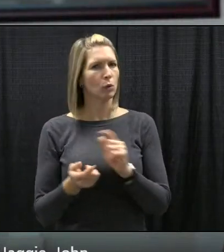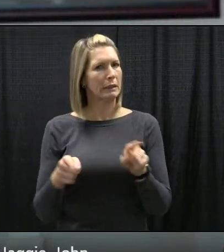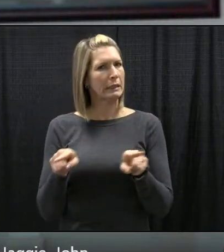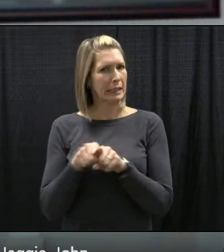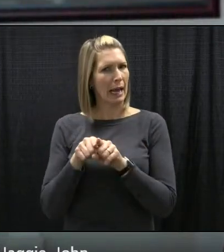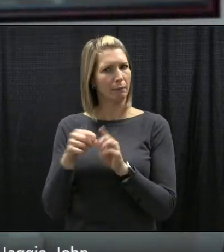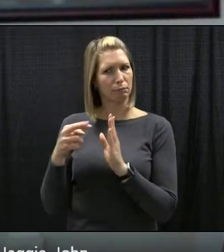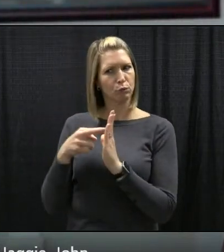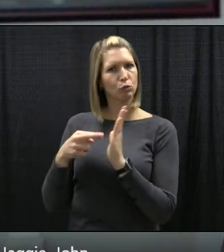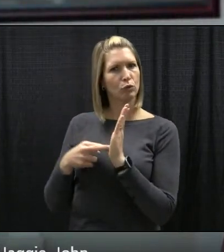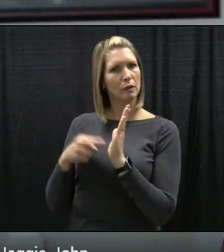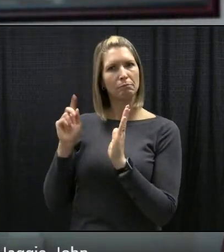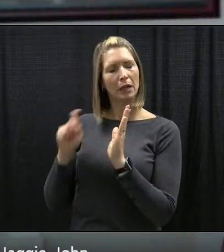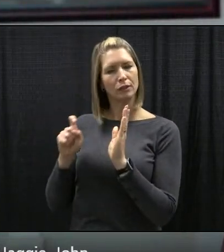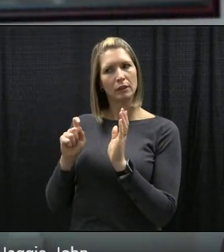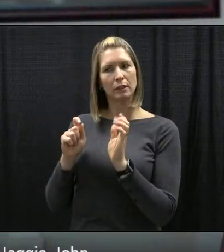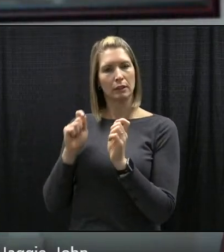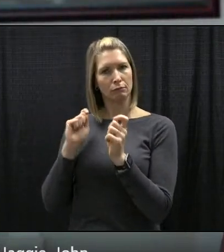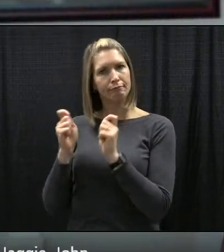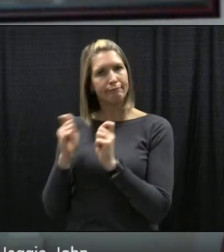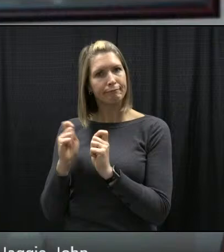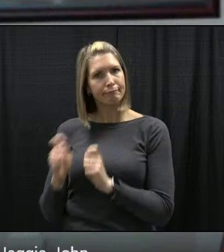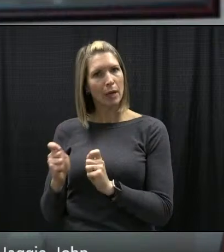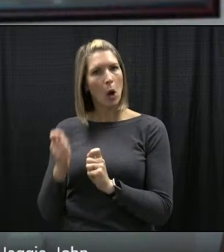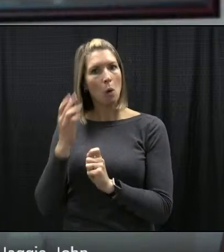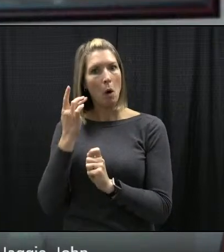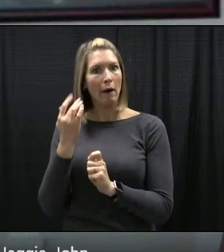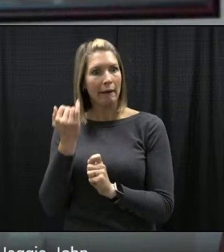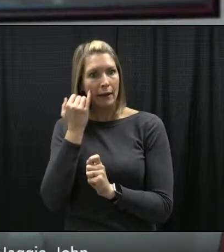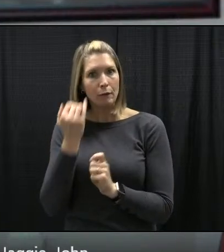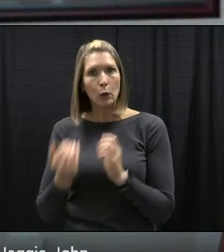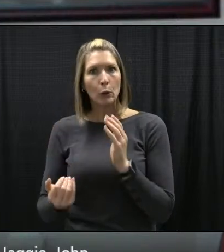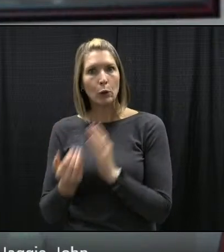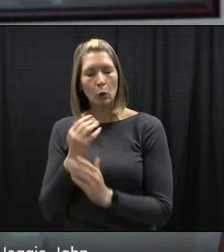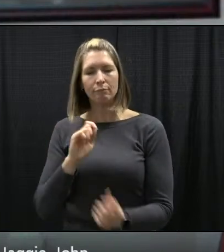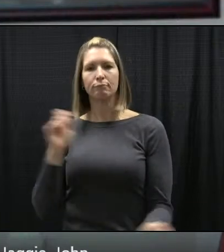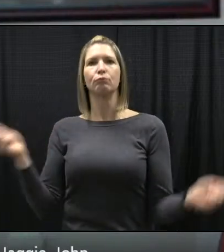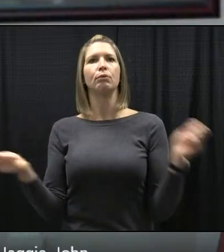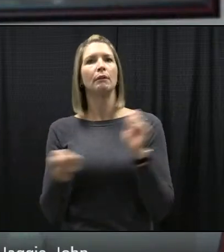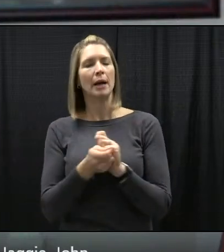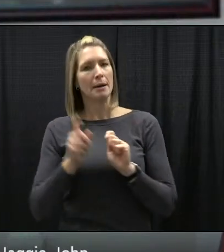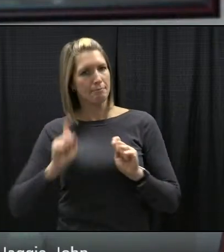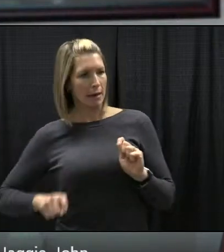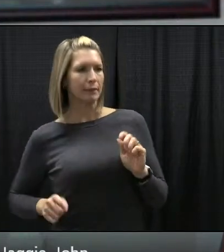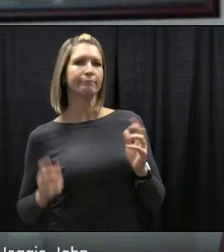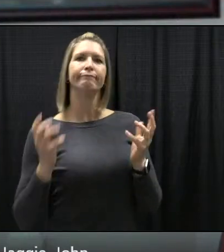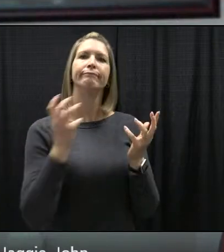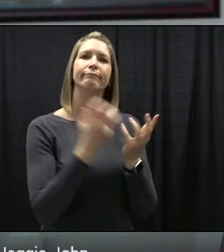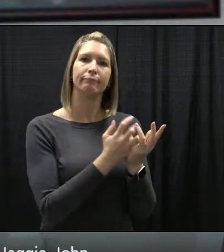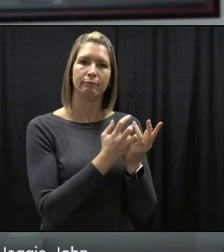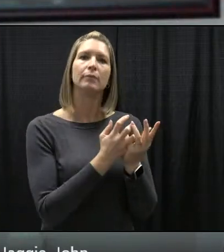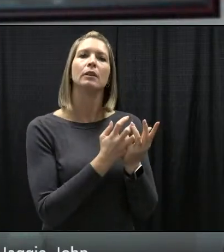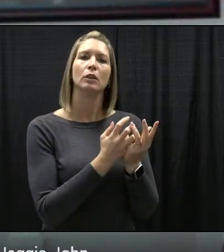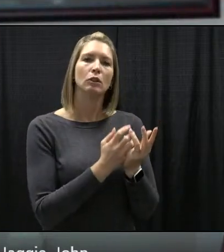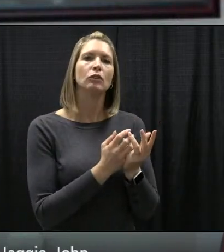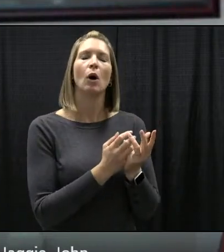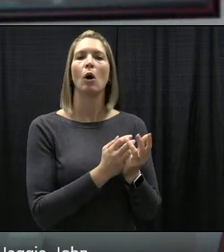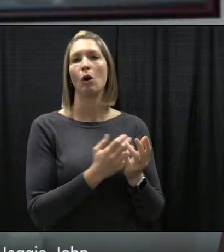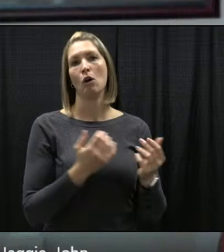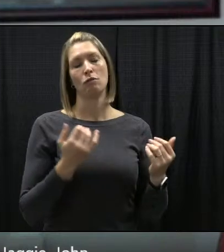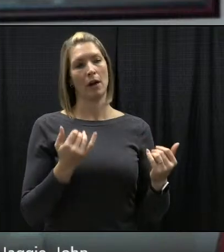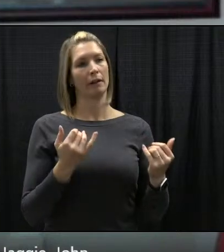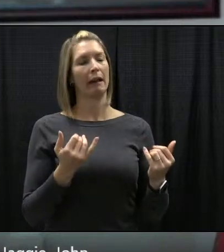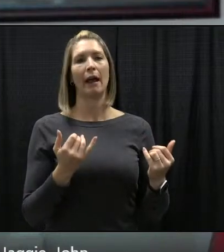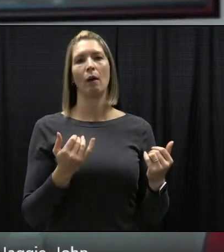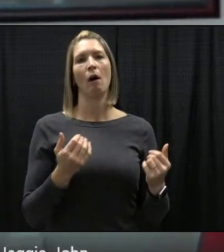good figures, both in terms of low case counts, containment of outbreaks and clusters, and the excellent vaccination numbers that we have at